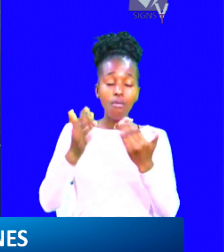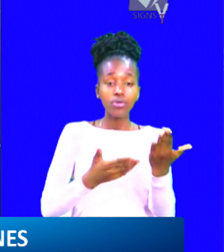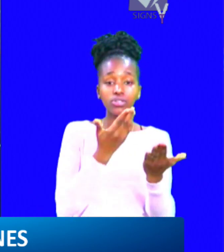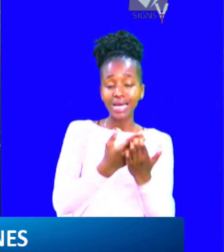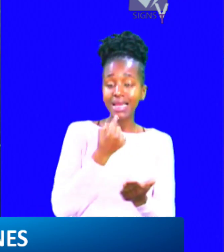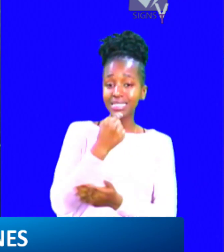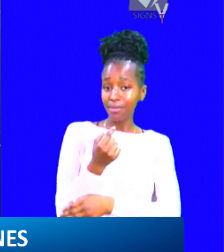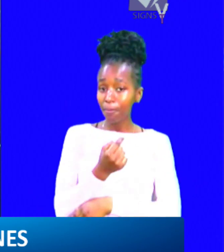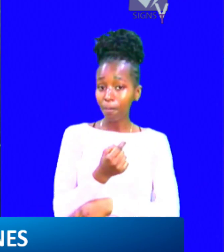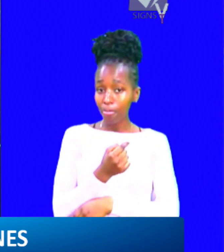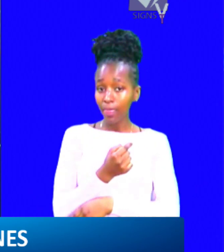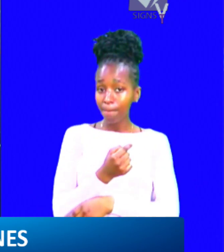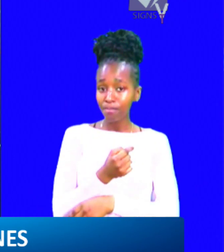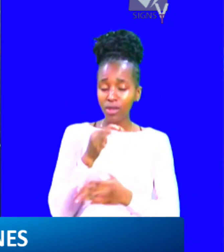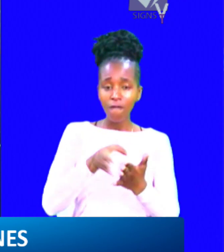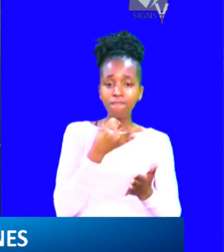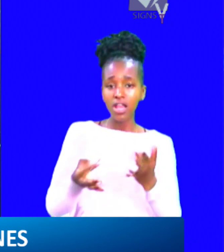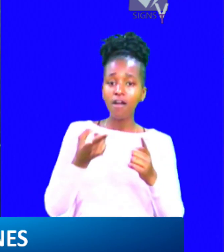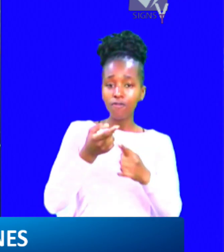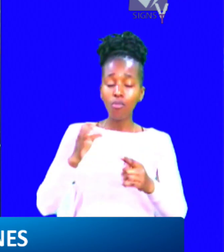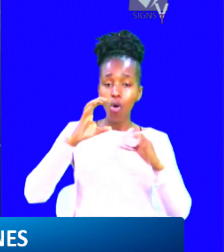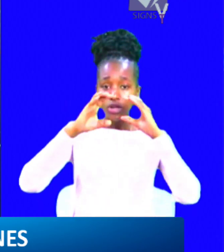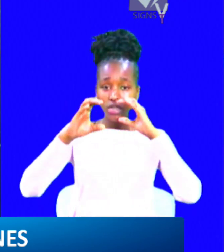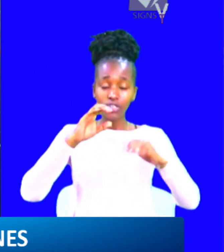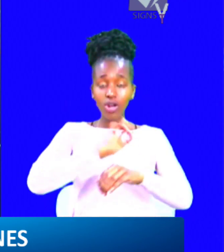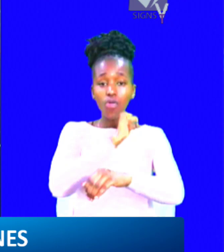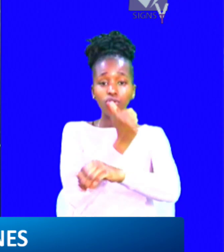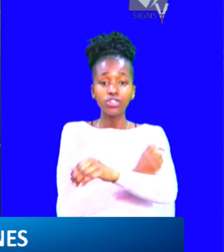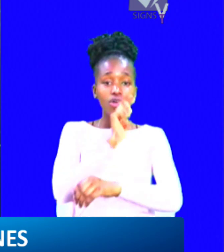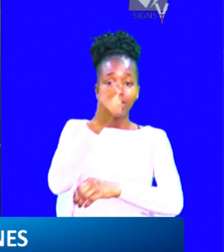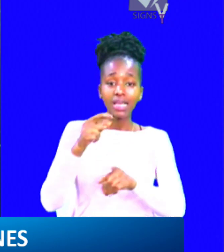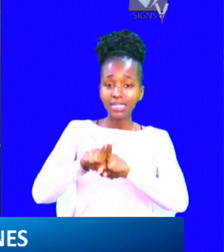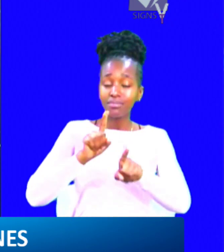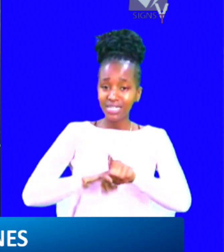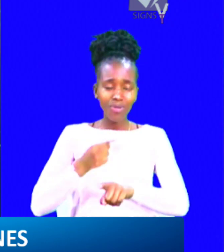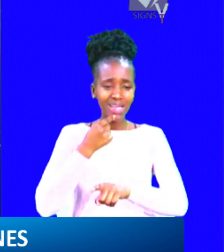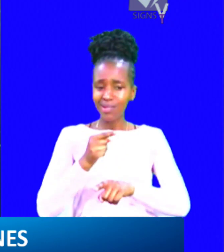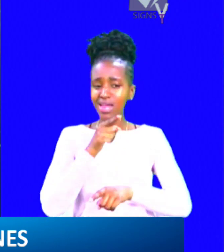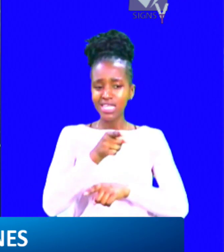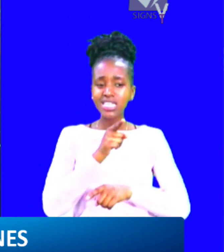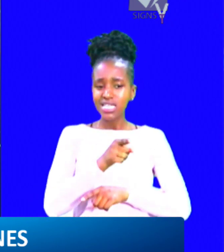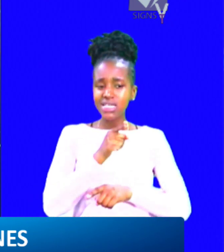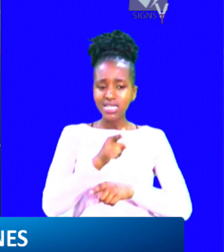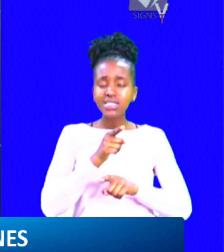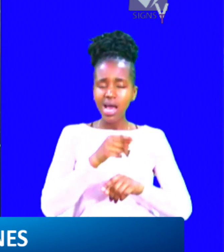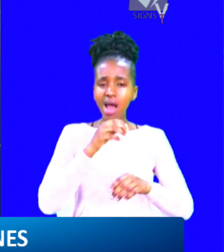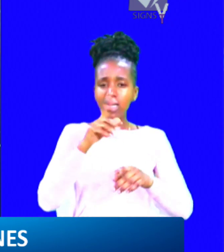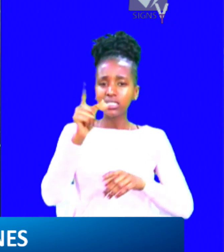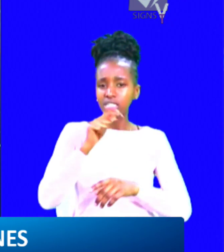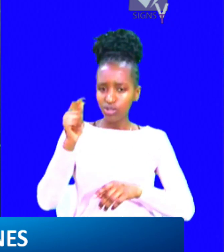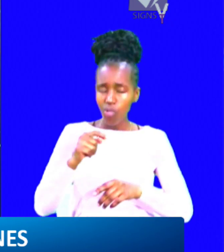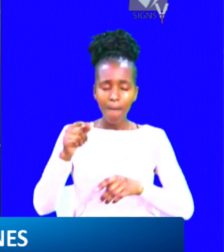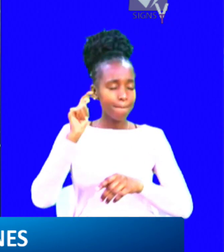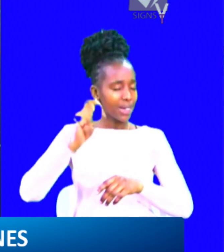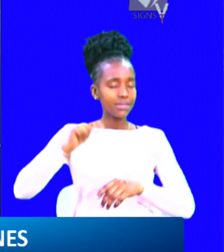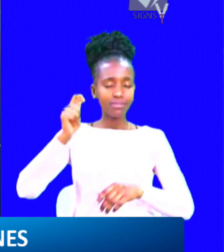his argument on failure by the Communications Authority of Kenya to regulate TikTok and therefore unable to remove or block content